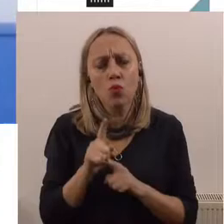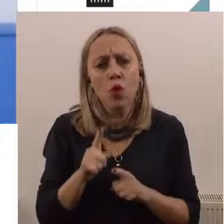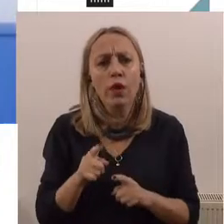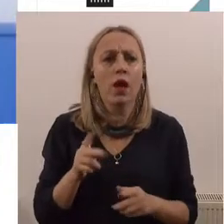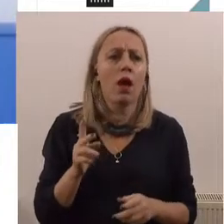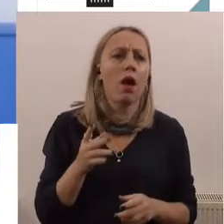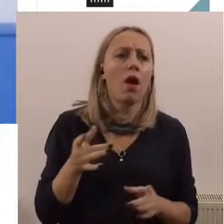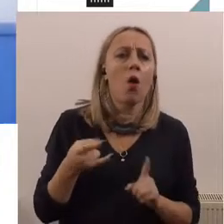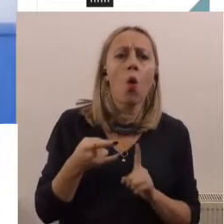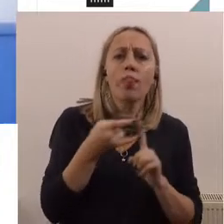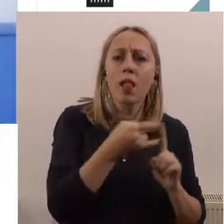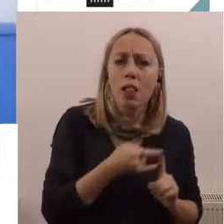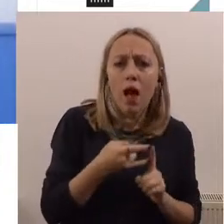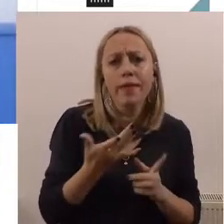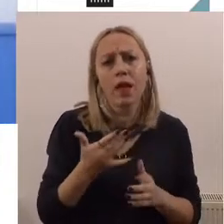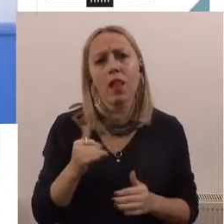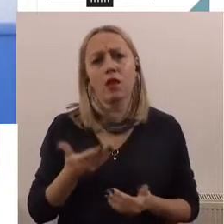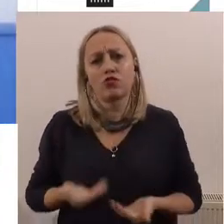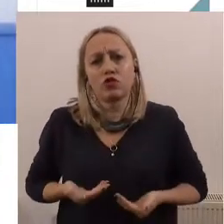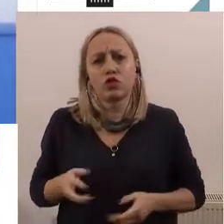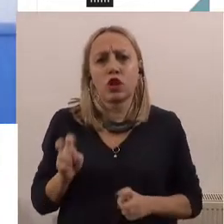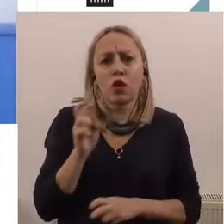independently and equal.